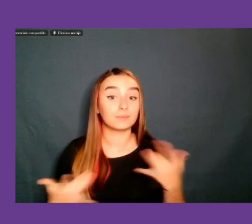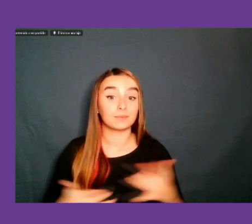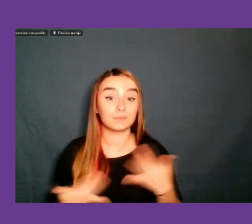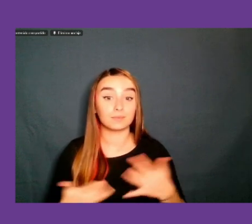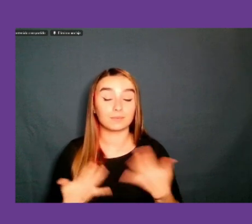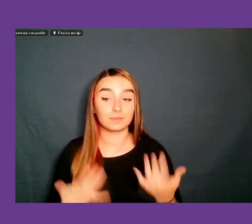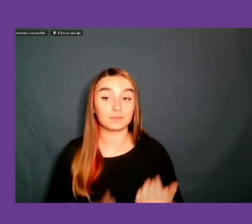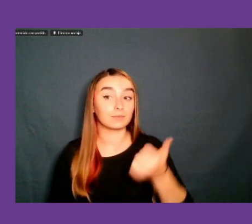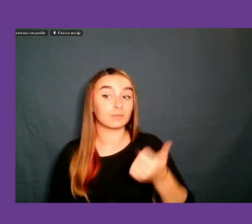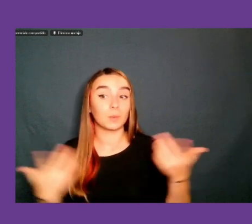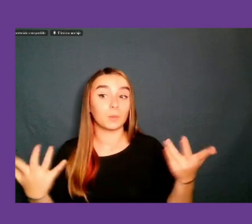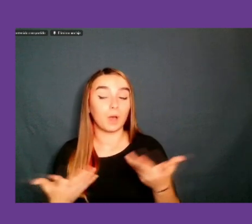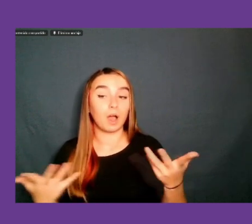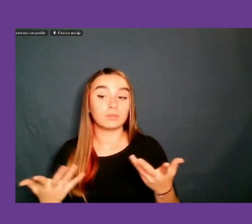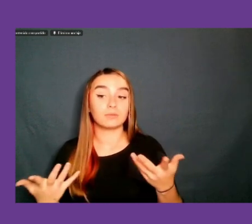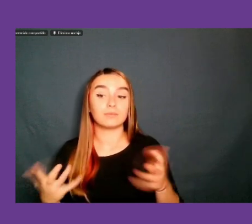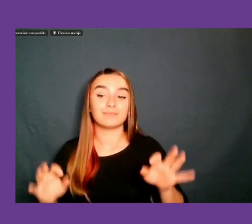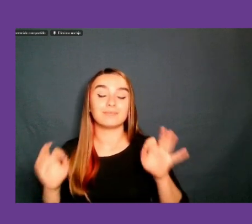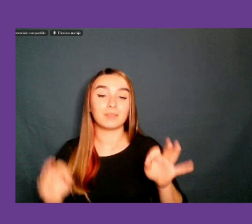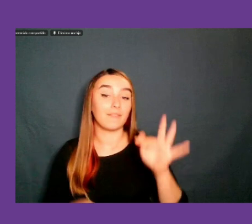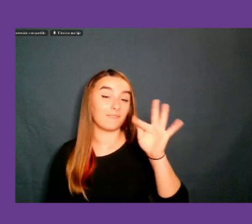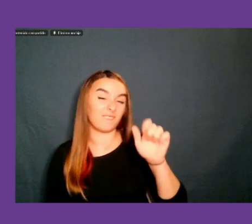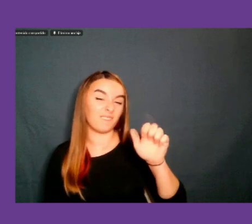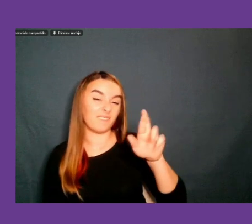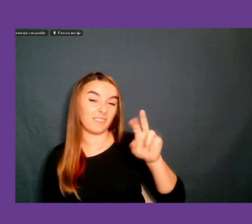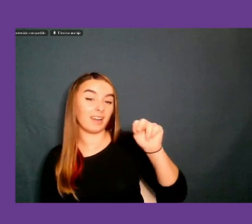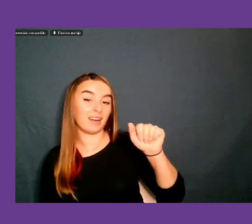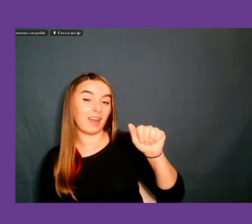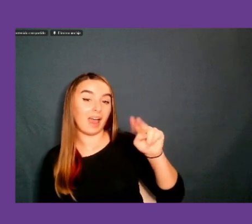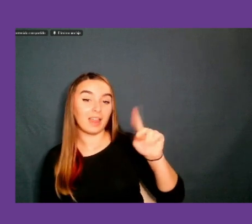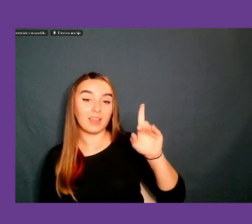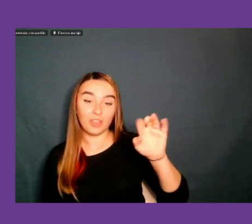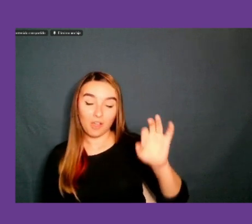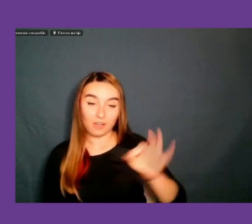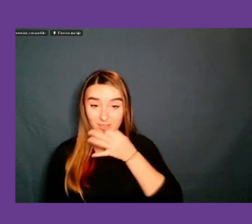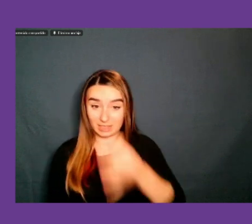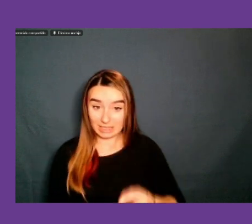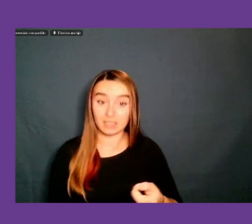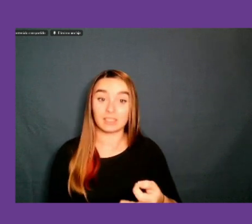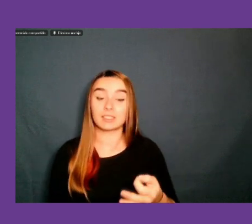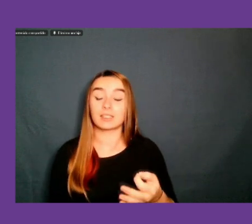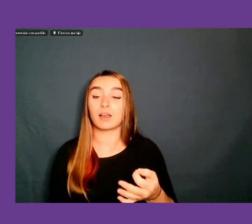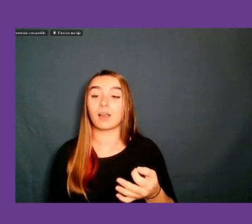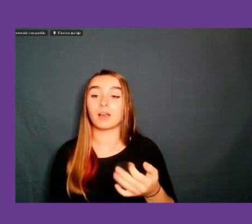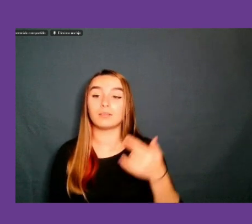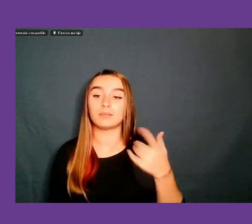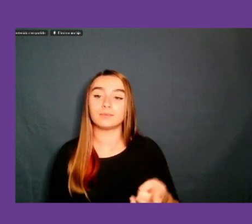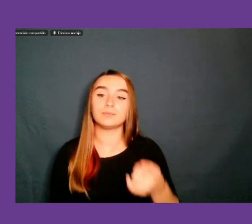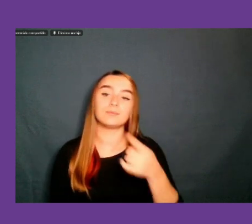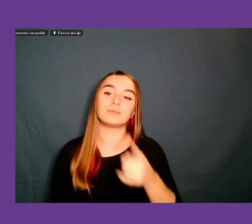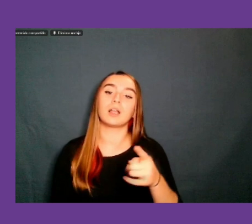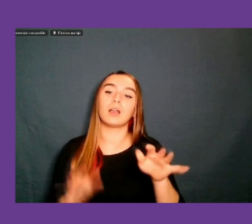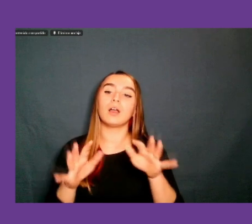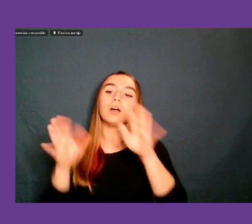is the question, but Fernando mentioned it already. The organization shall evaluate the effectiveness of the design for all